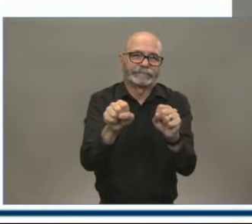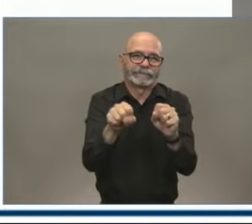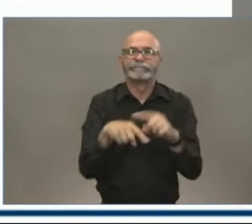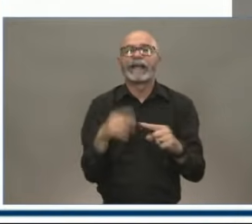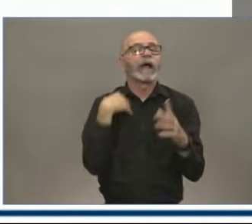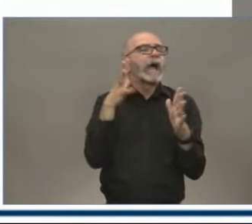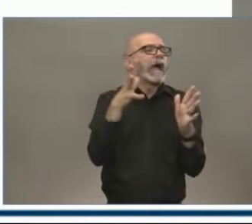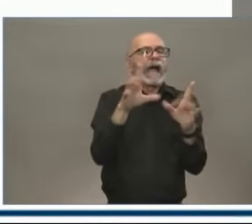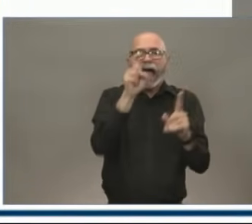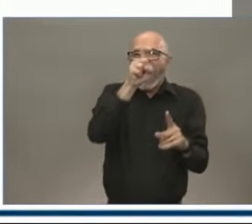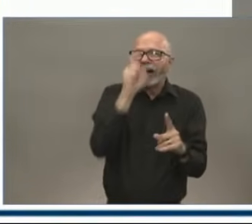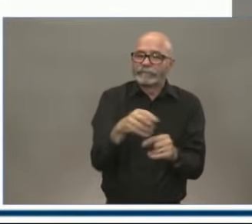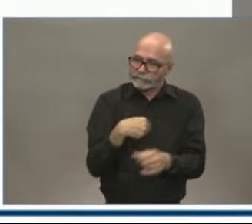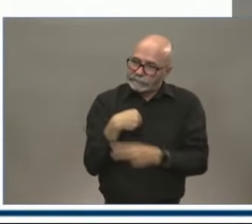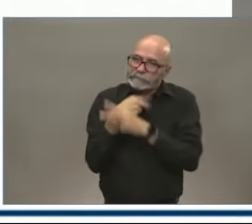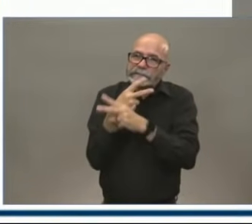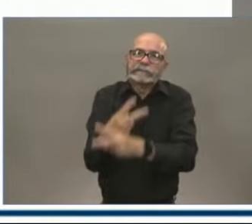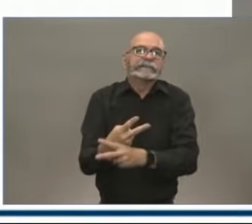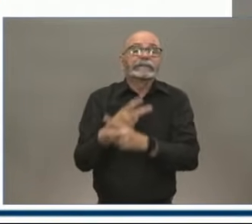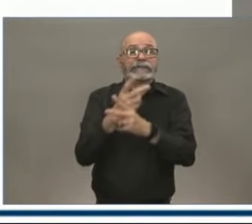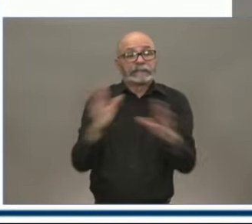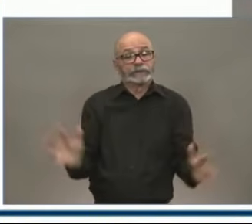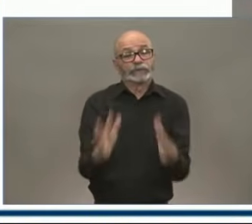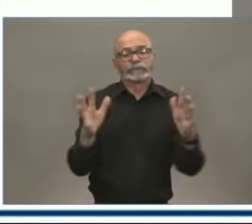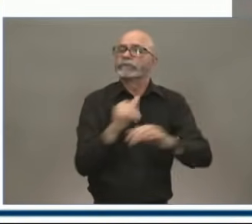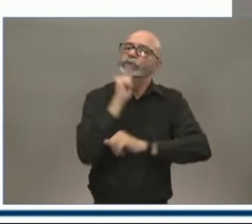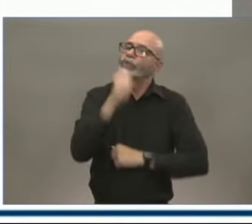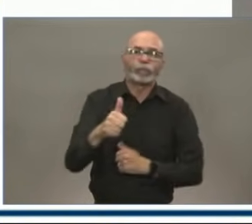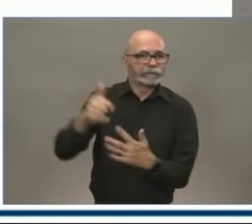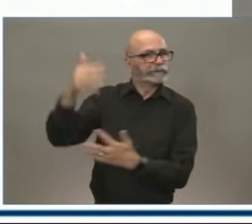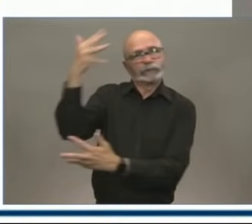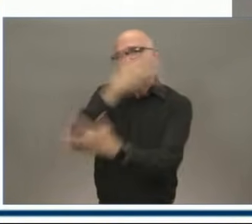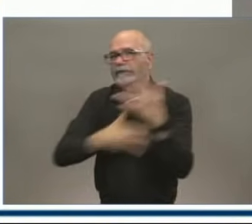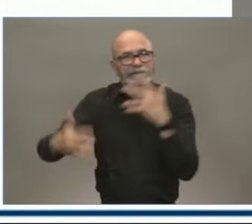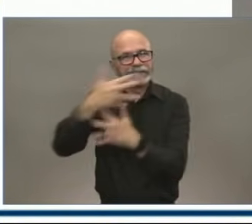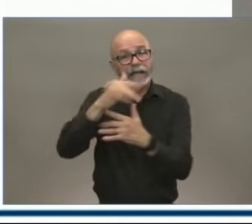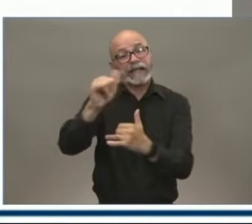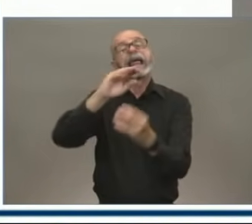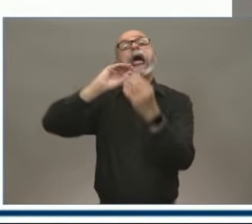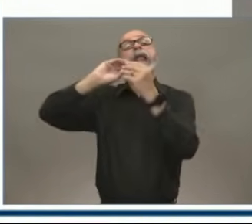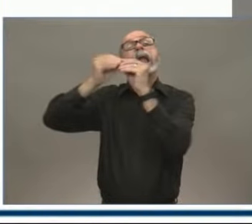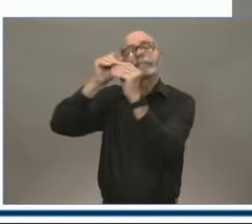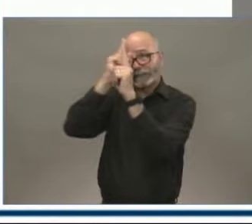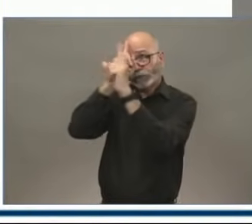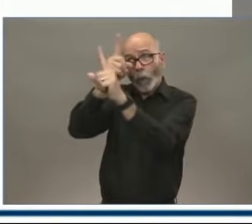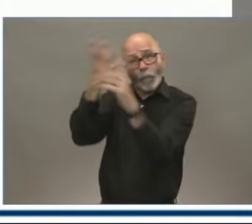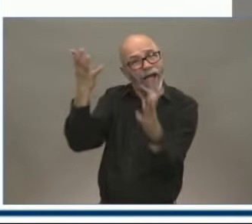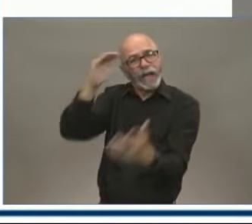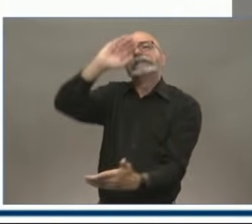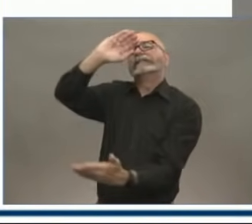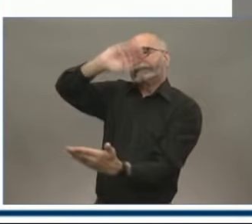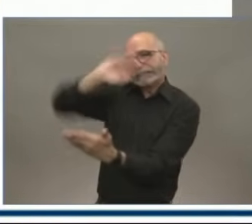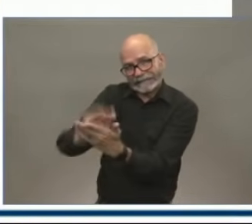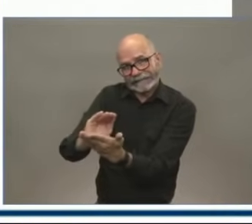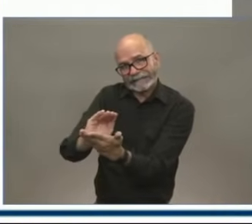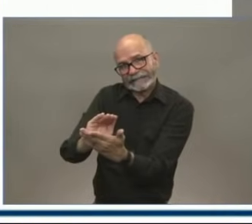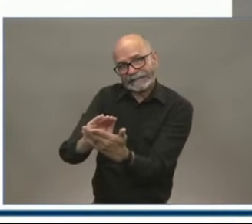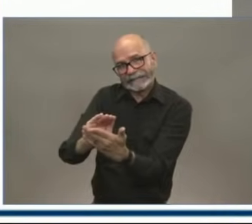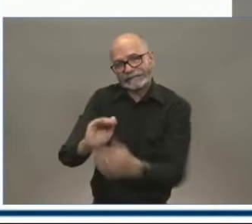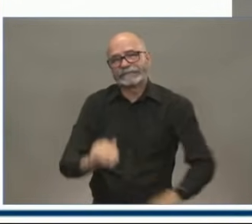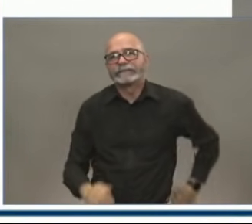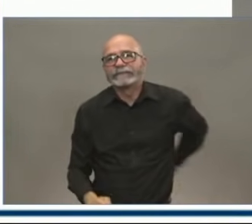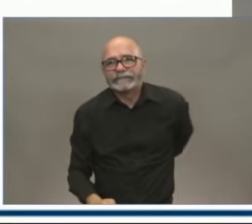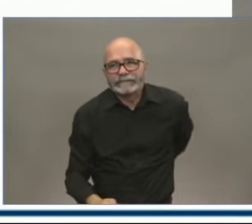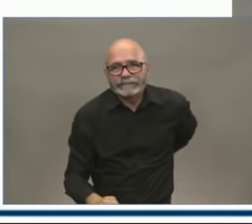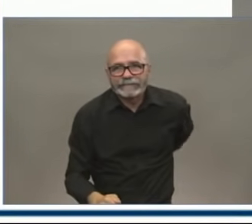social contacts, keep our numbers, the people that we're in close contact with outside of our households, low. Because every